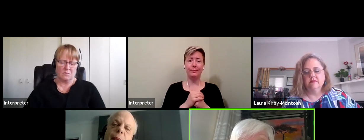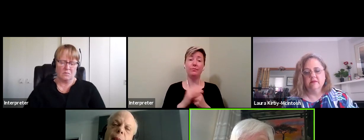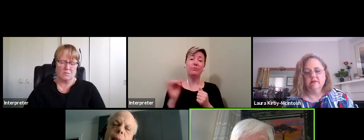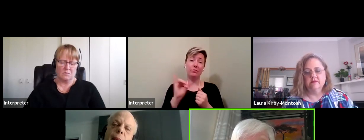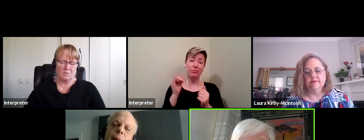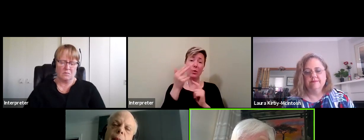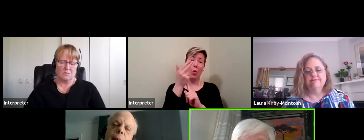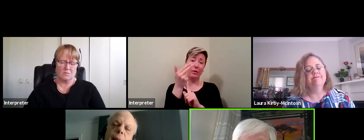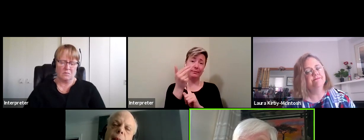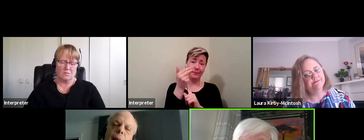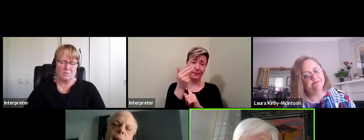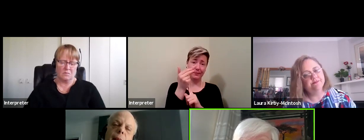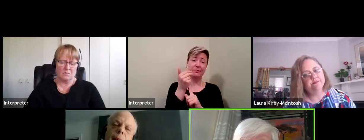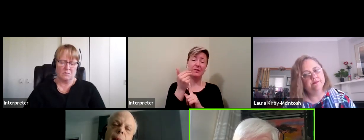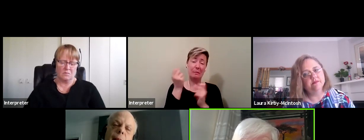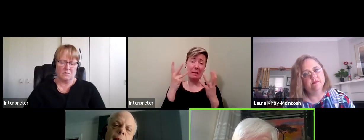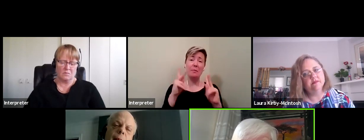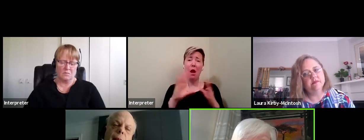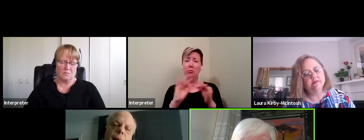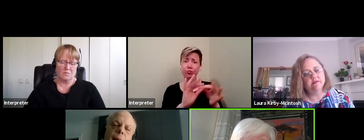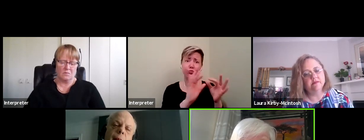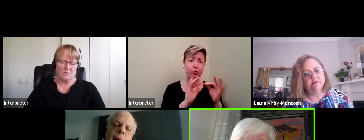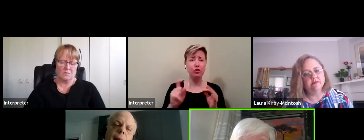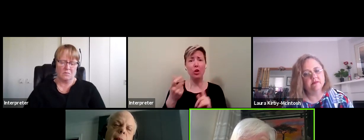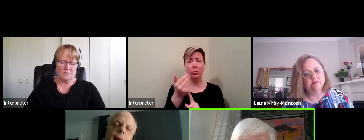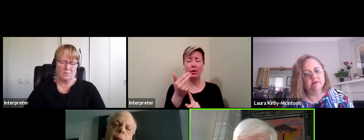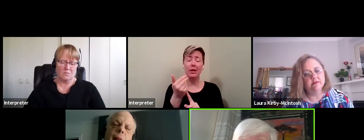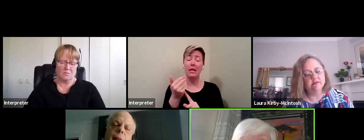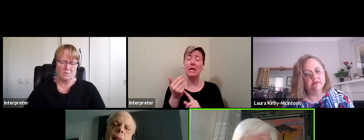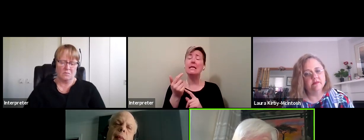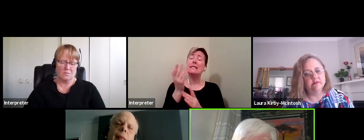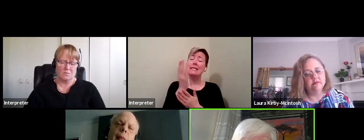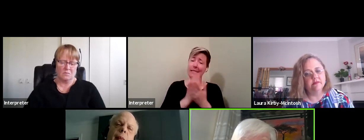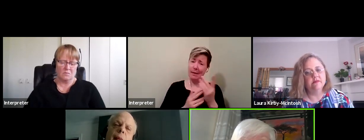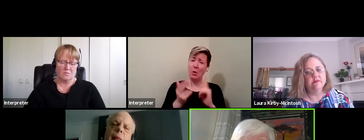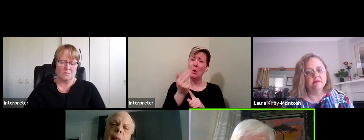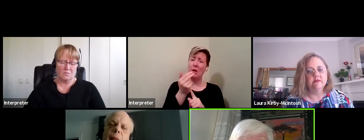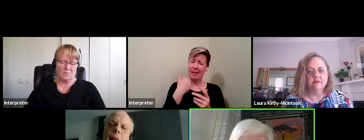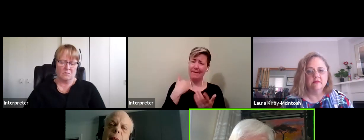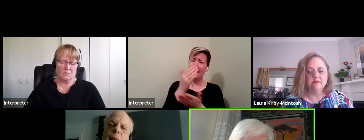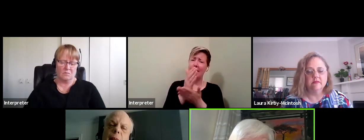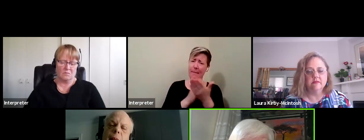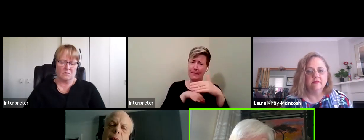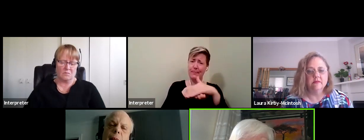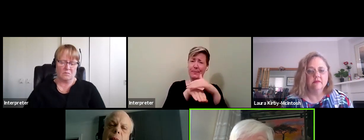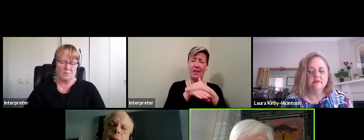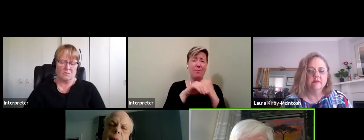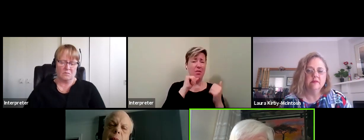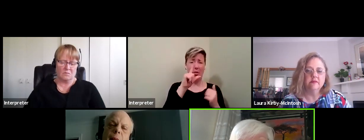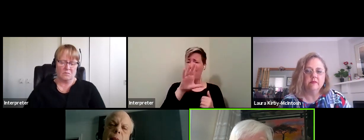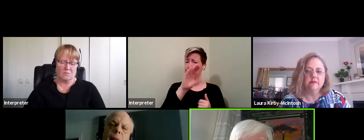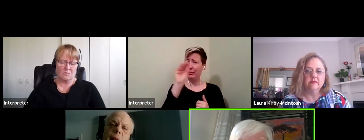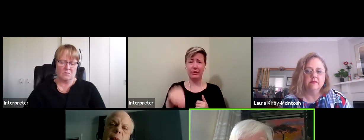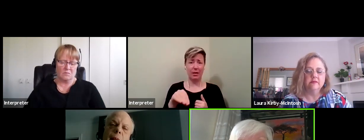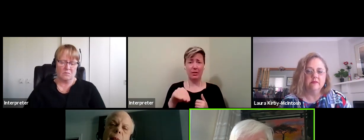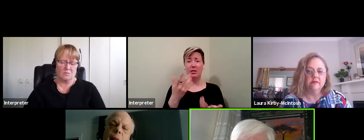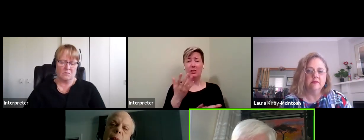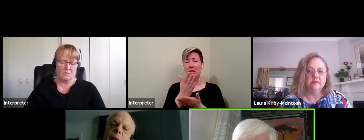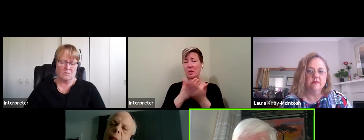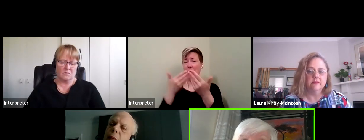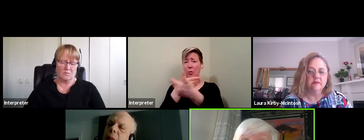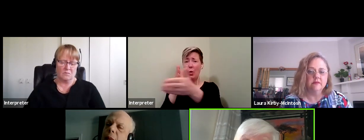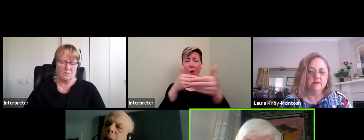hotels. Hotels do have some accessibility, but not 100% of hotels are accessible, or the rooms are not accessible.